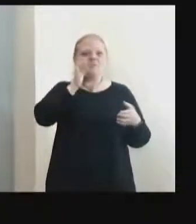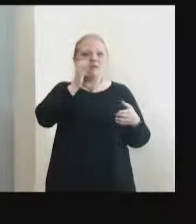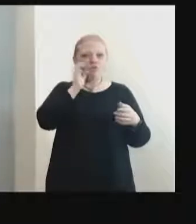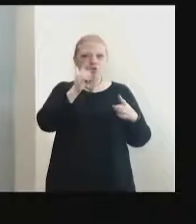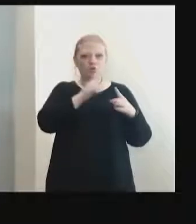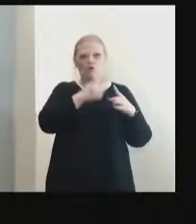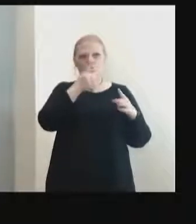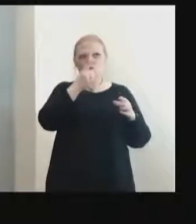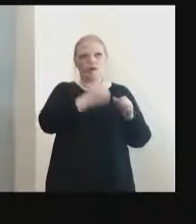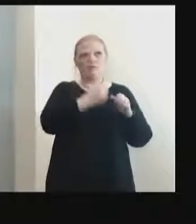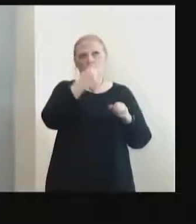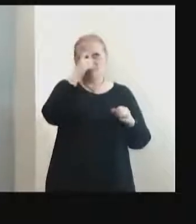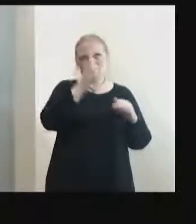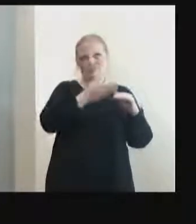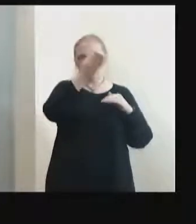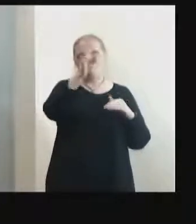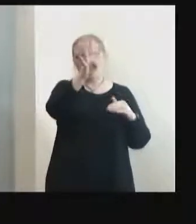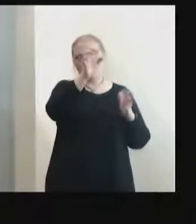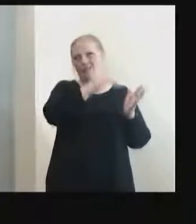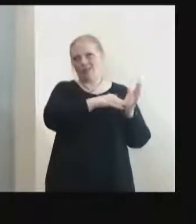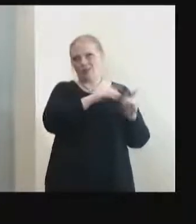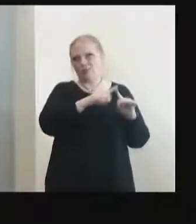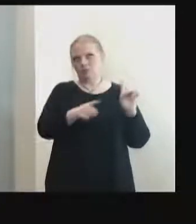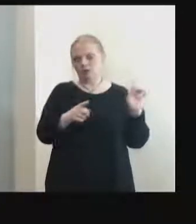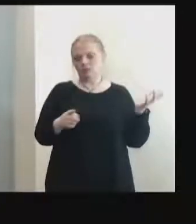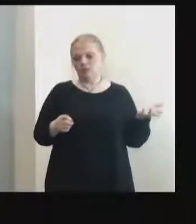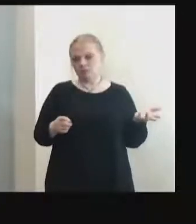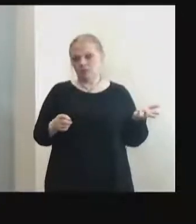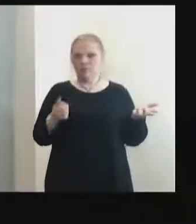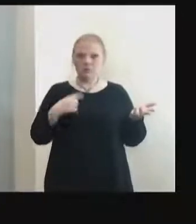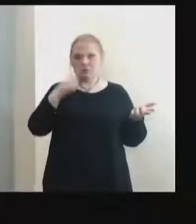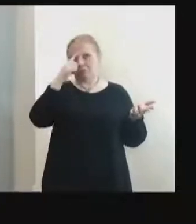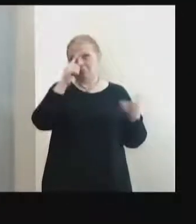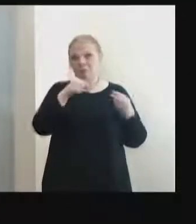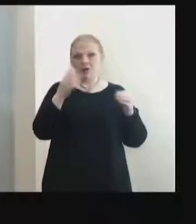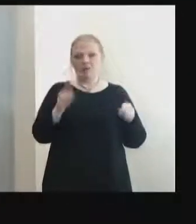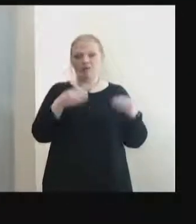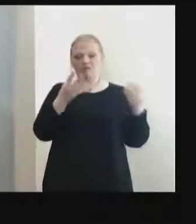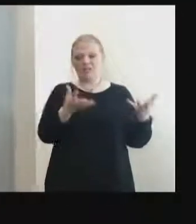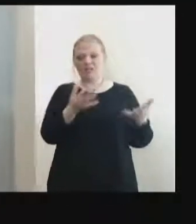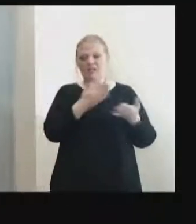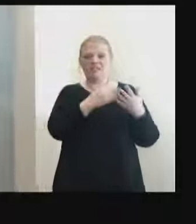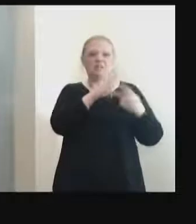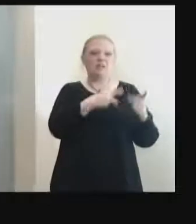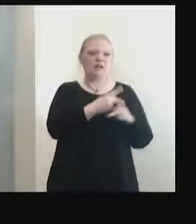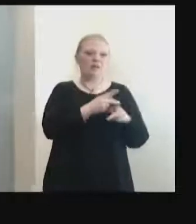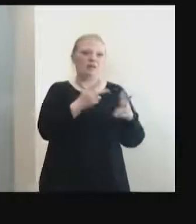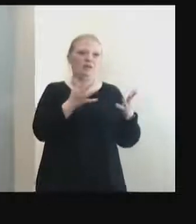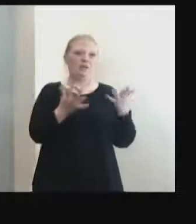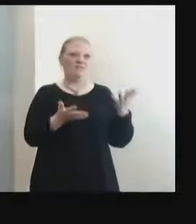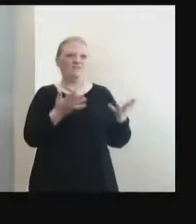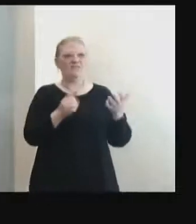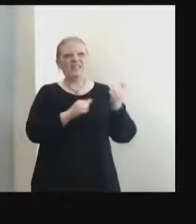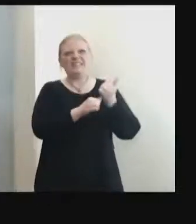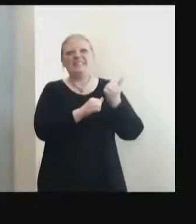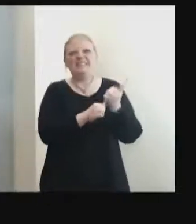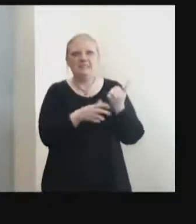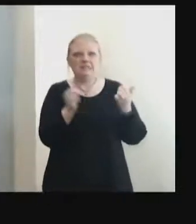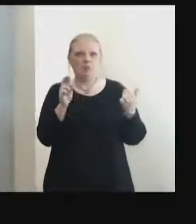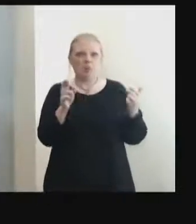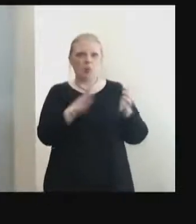over 400,000, but we are looking at actually providing some sort of assistance